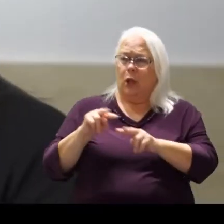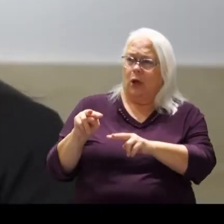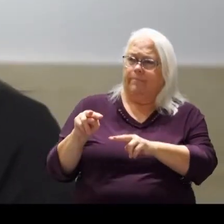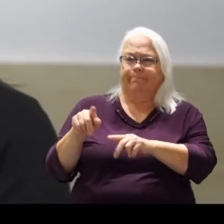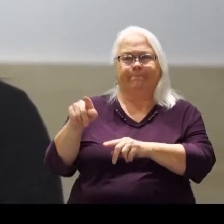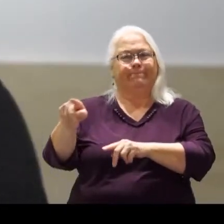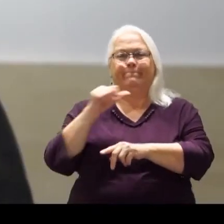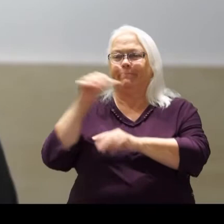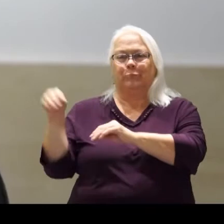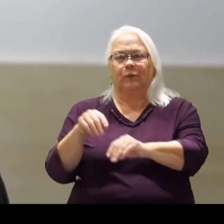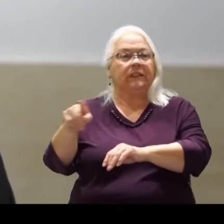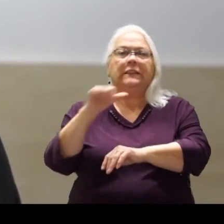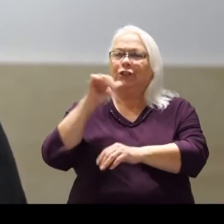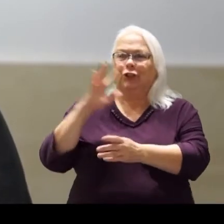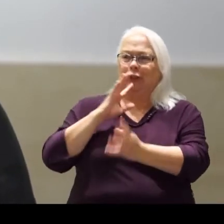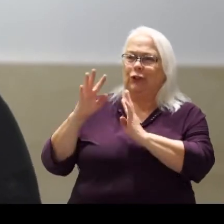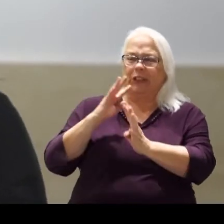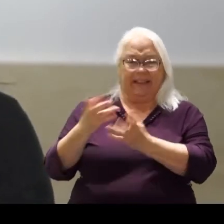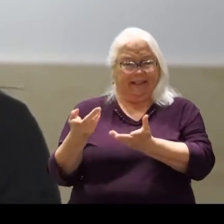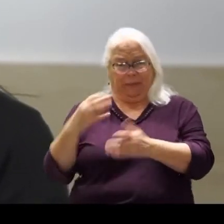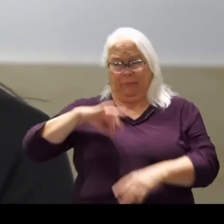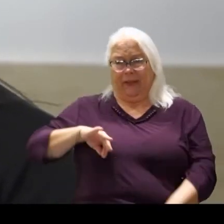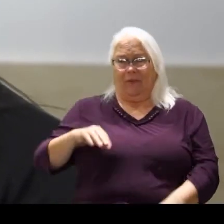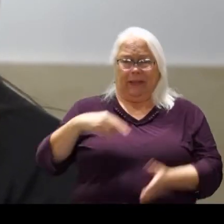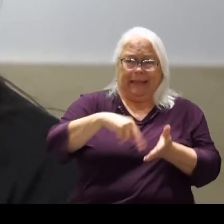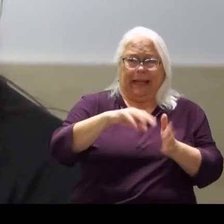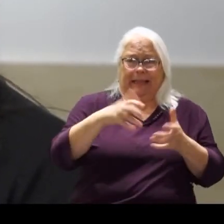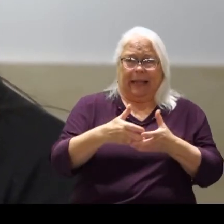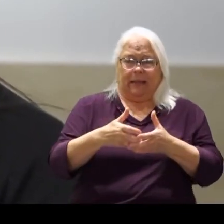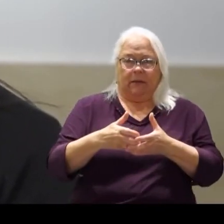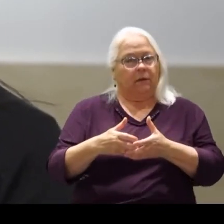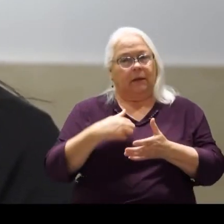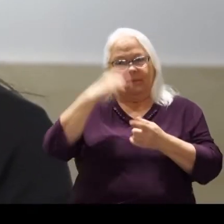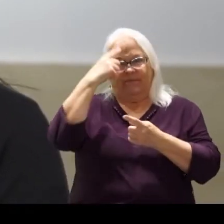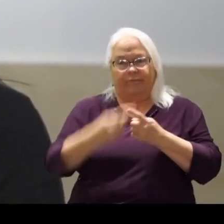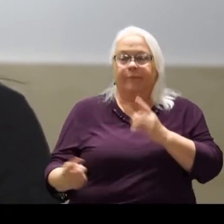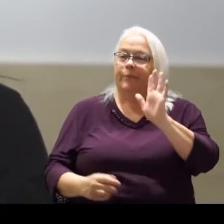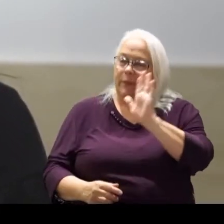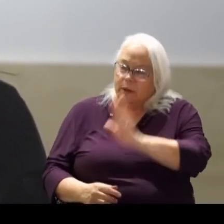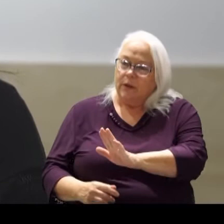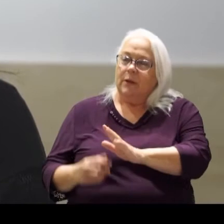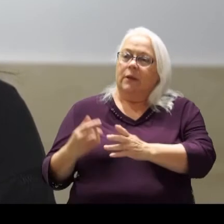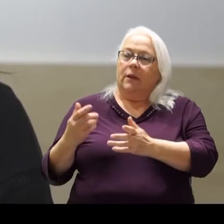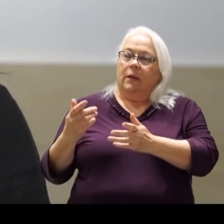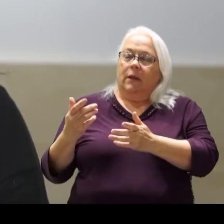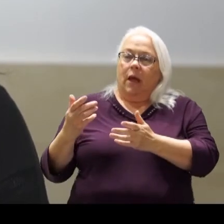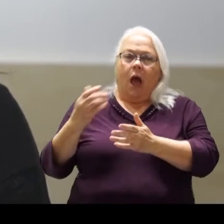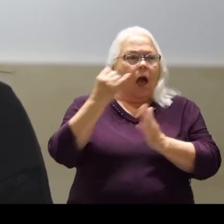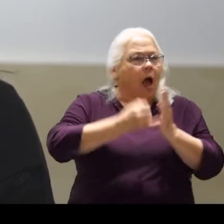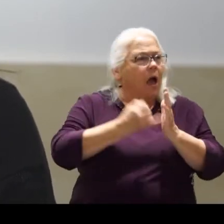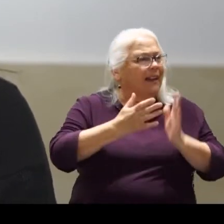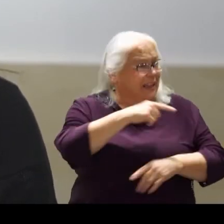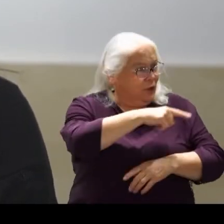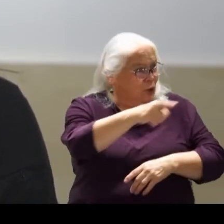this person isn't moving or talking, they're not going to benefit from being in a dance class. And again, I would challenge that